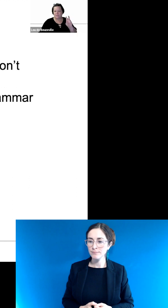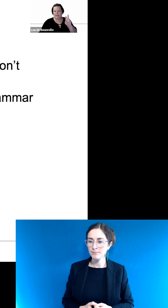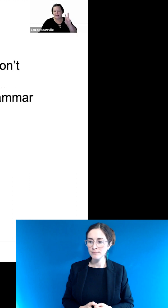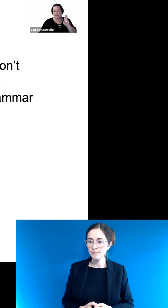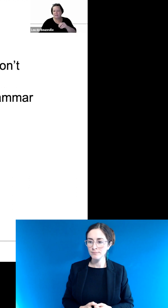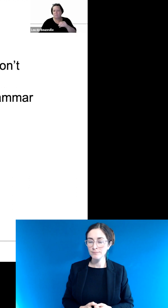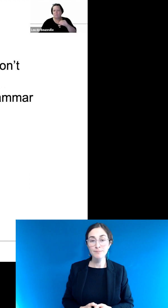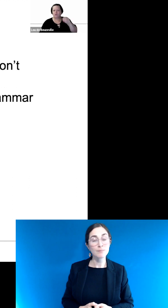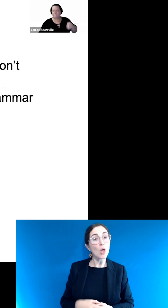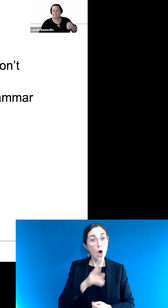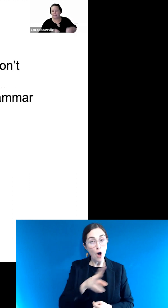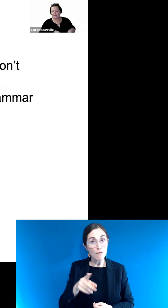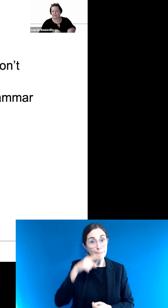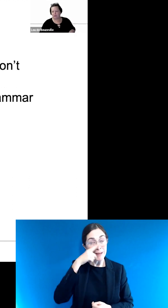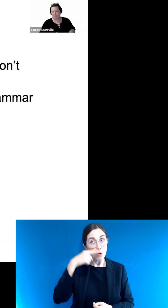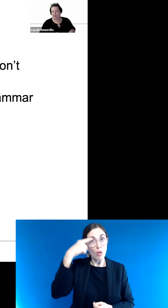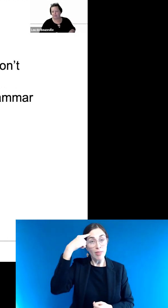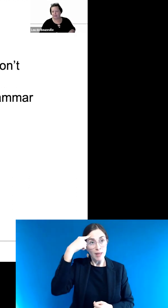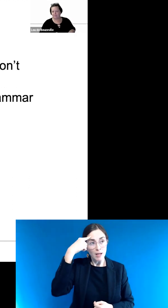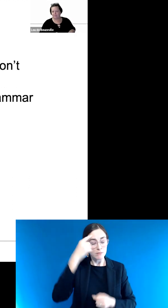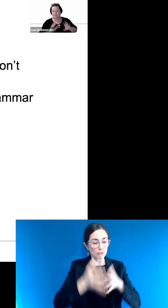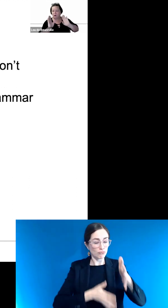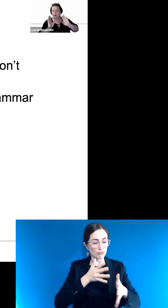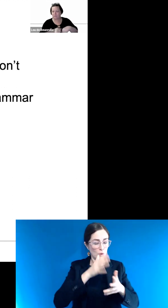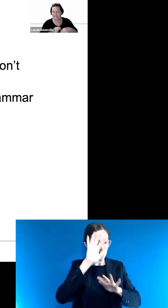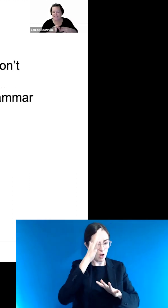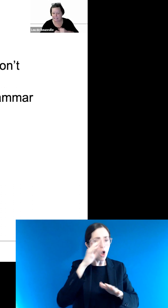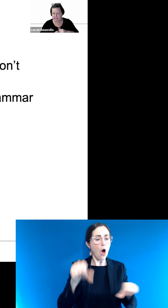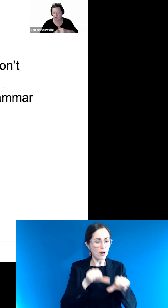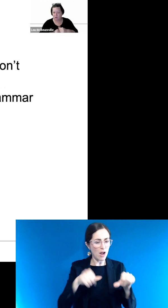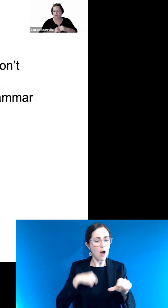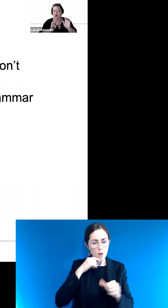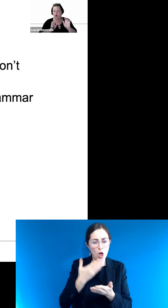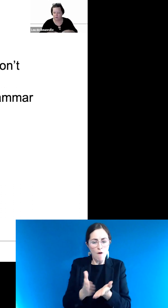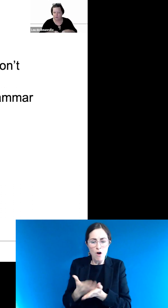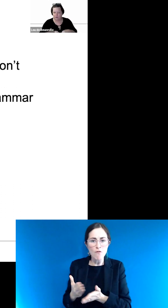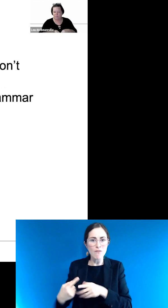signing Auslan will drop the English grammar. They'll say, I'm not going to do the is